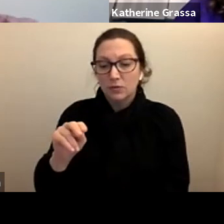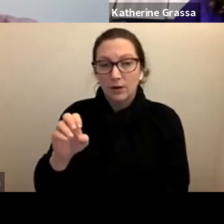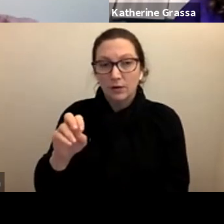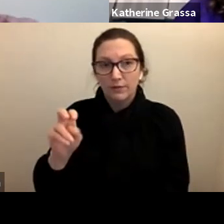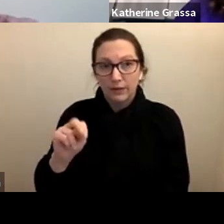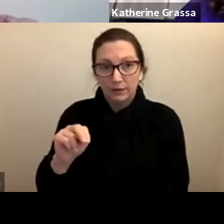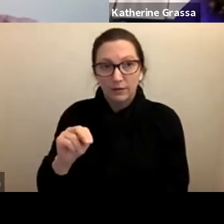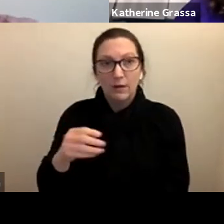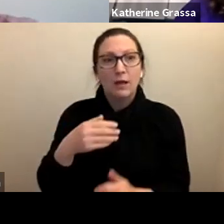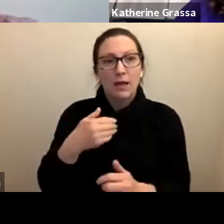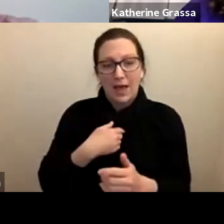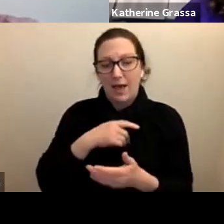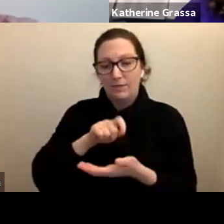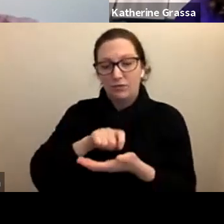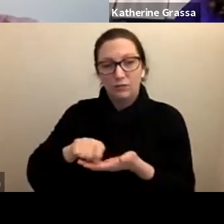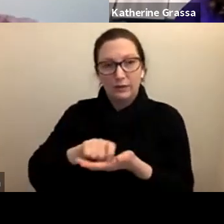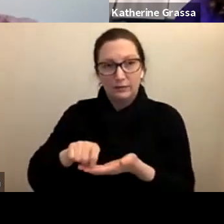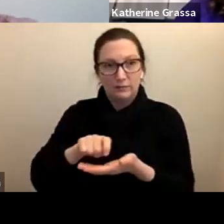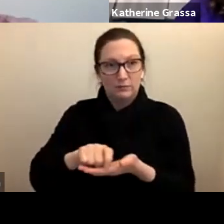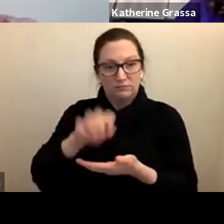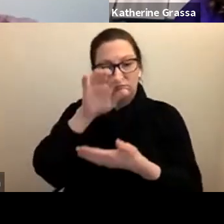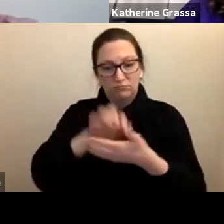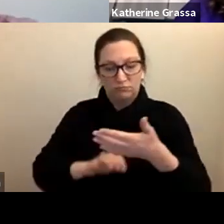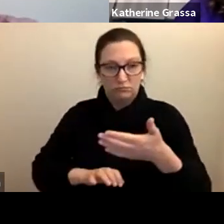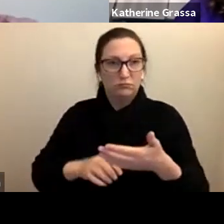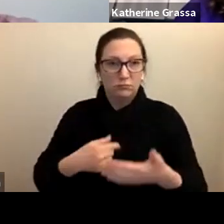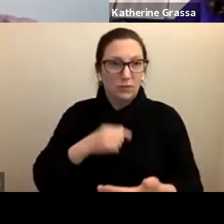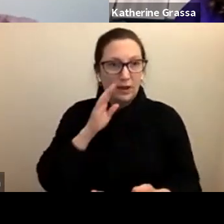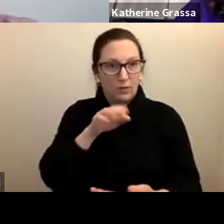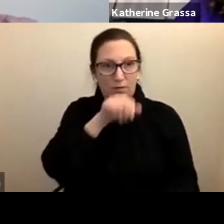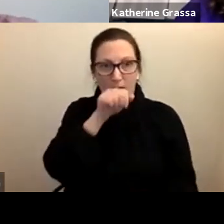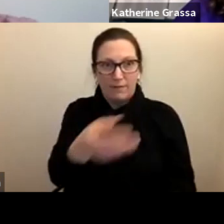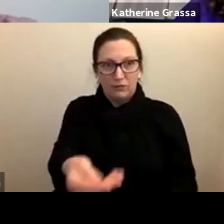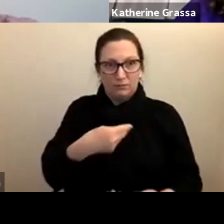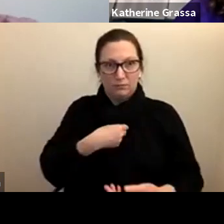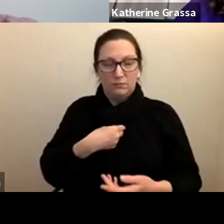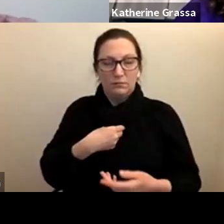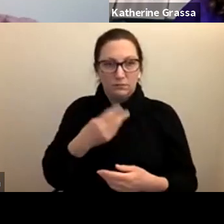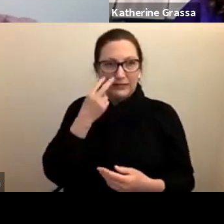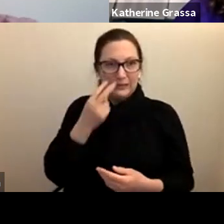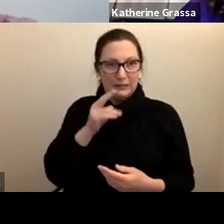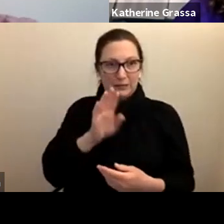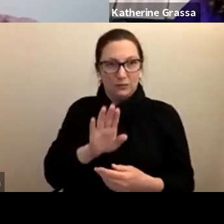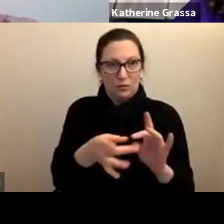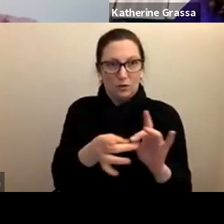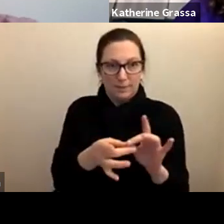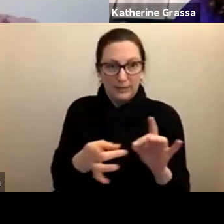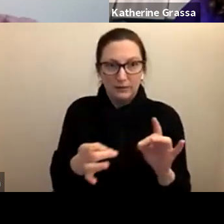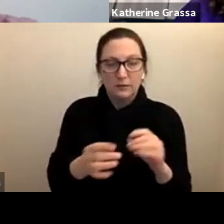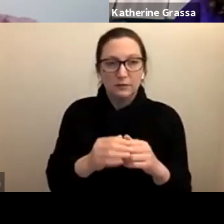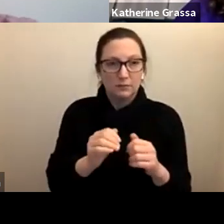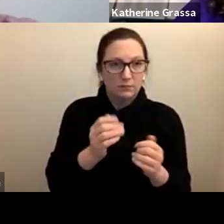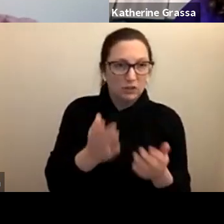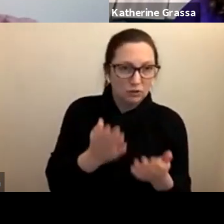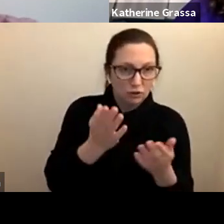remarks are in writing, we'd love to get them. I would love to, yes, have access to those